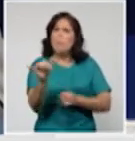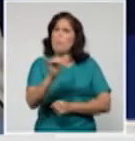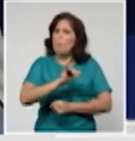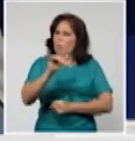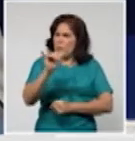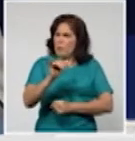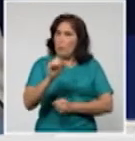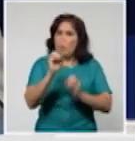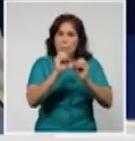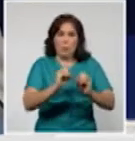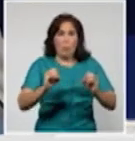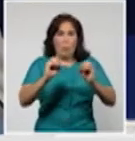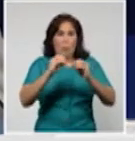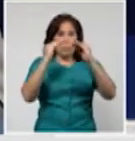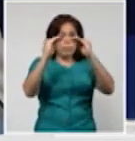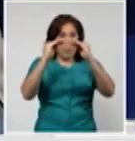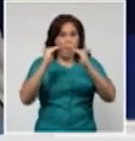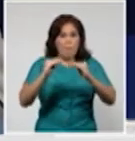total of